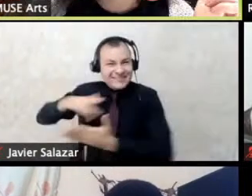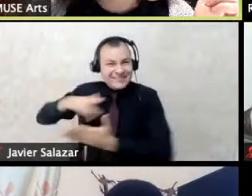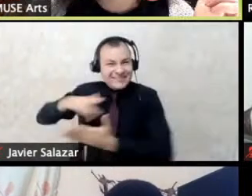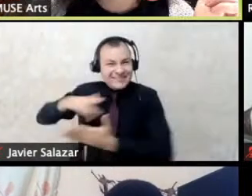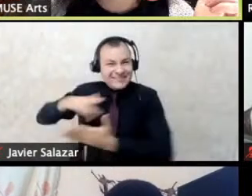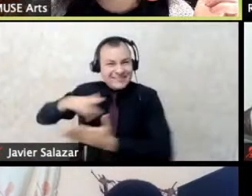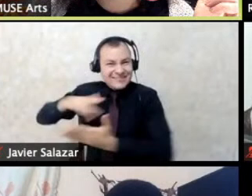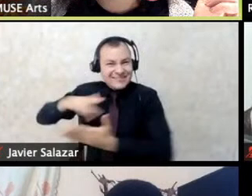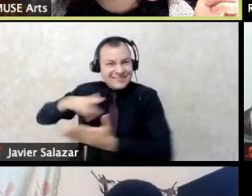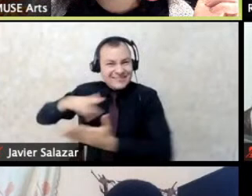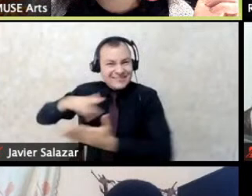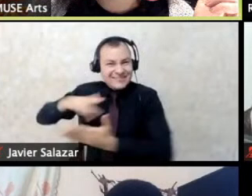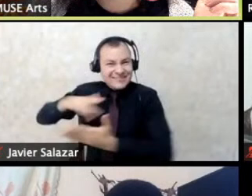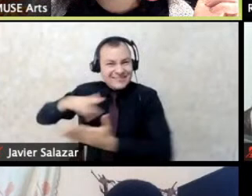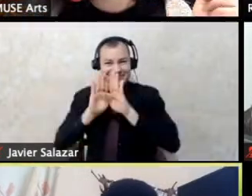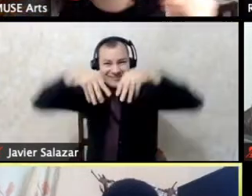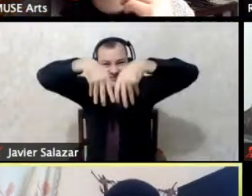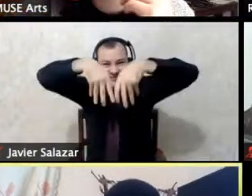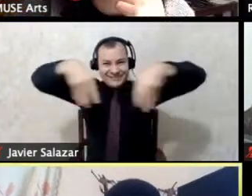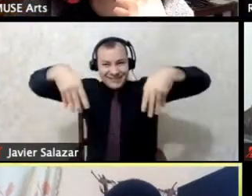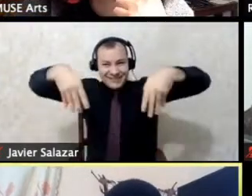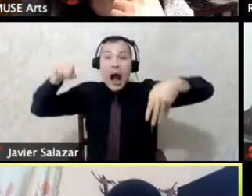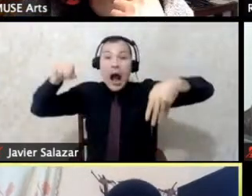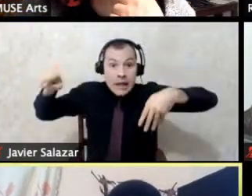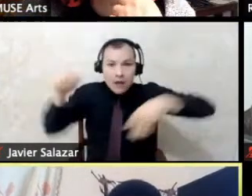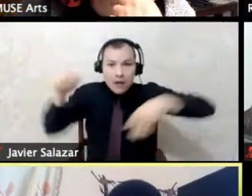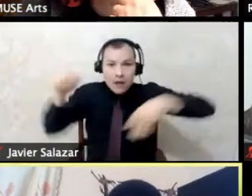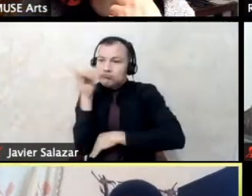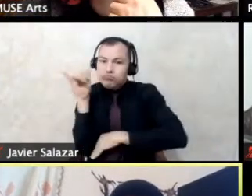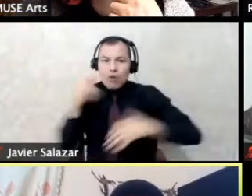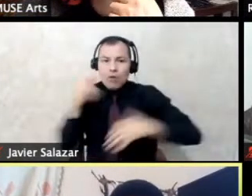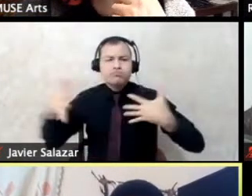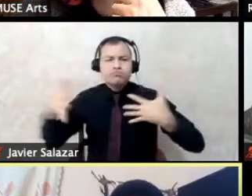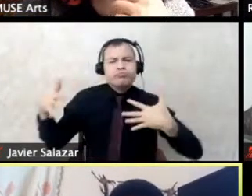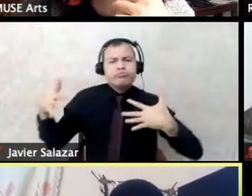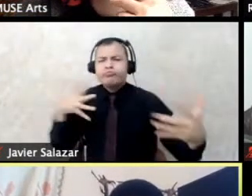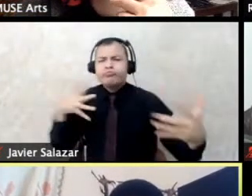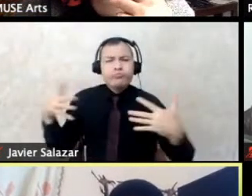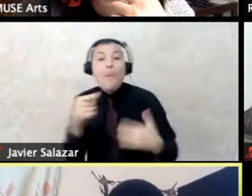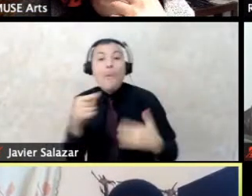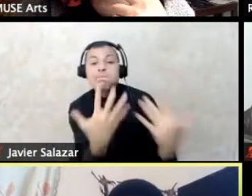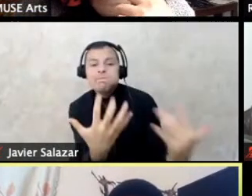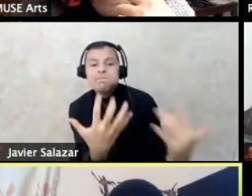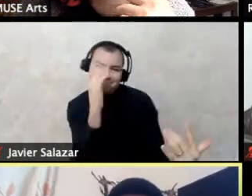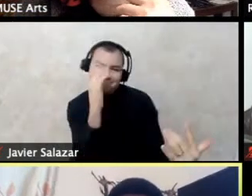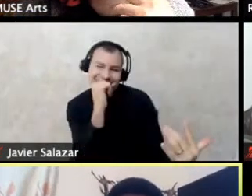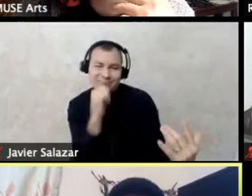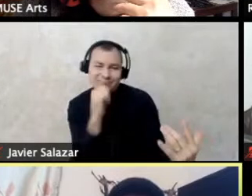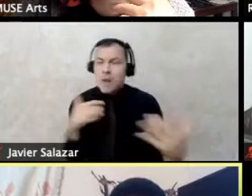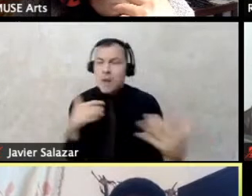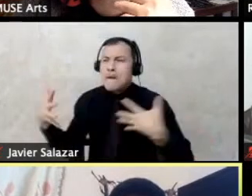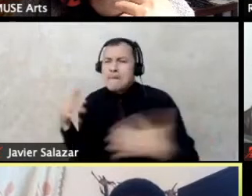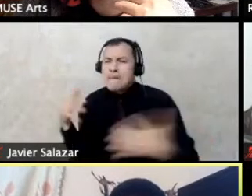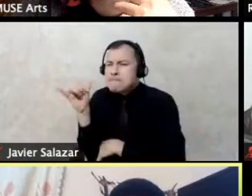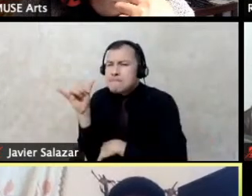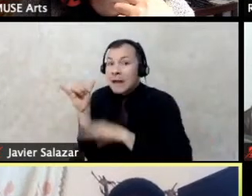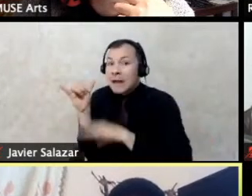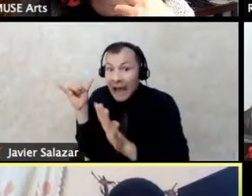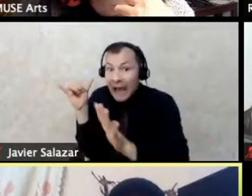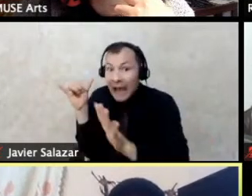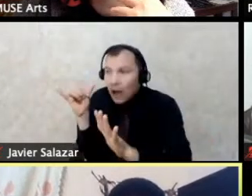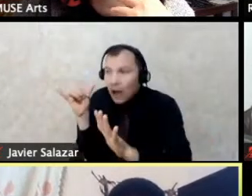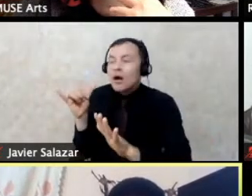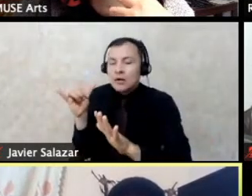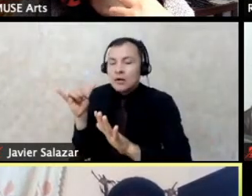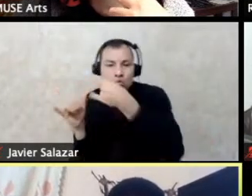Of course we felt a disconnect because if you're performing in a theater or in a